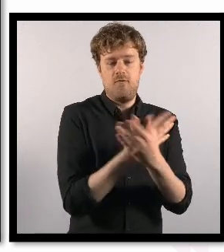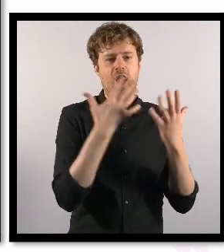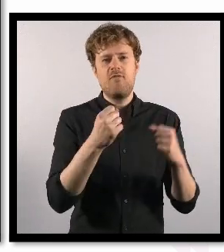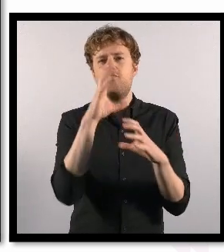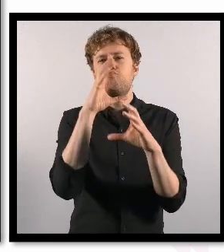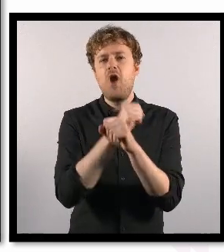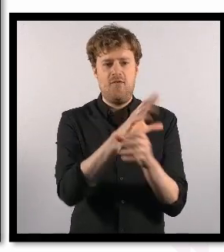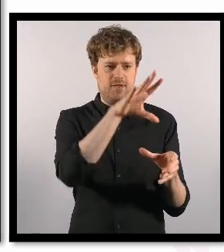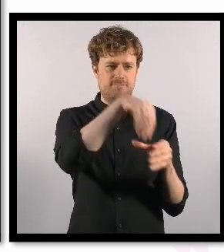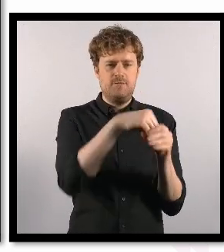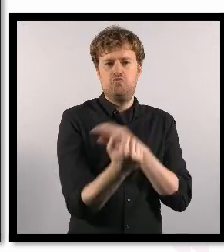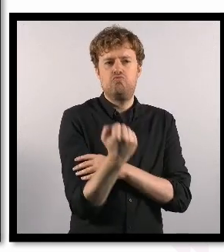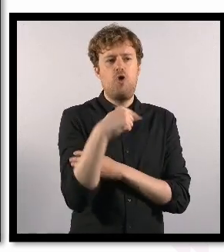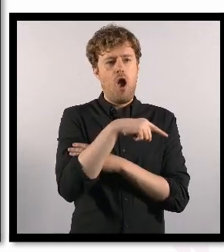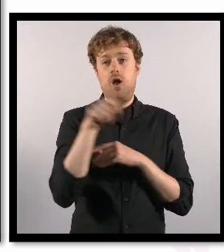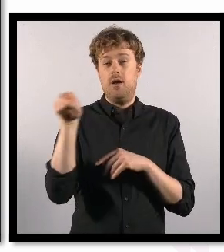server development.